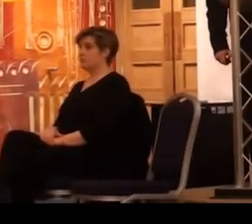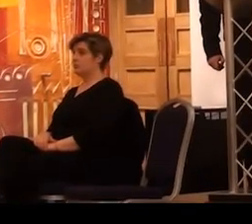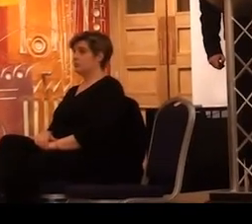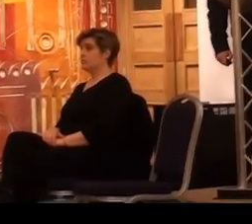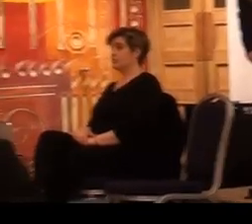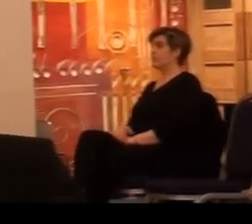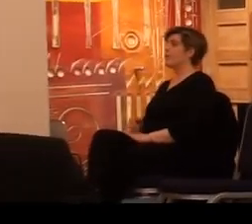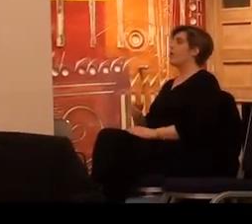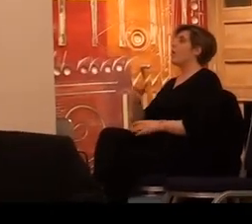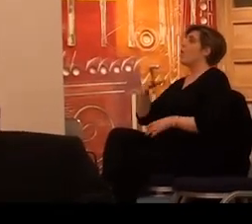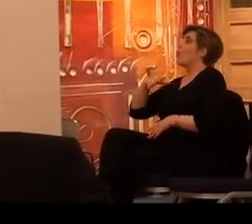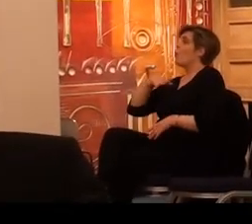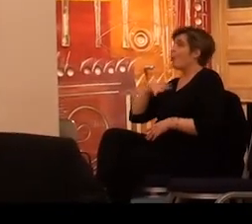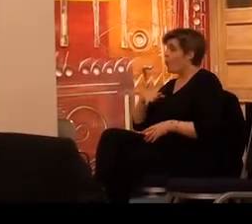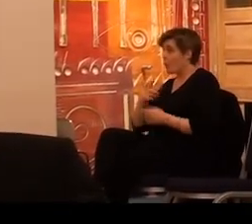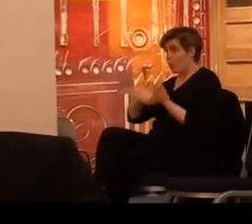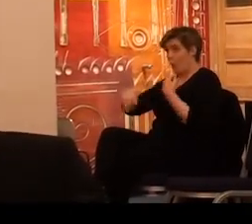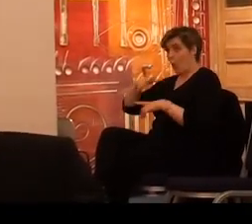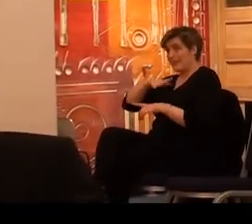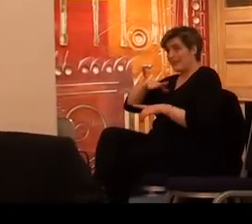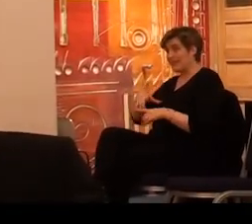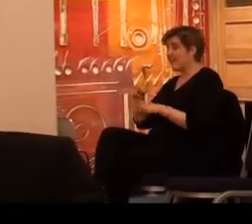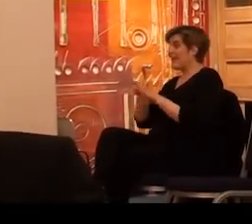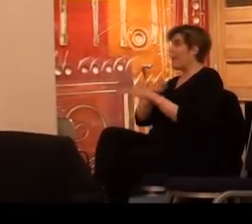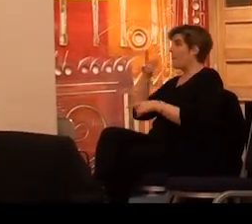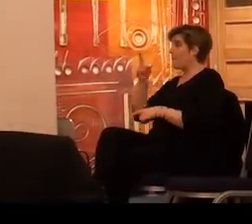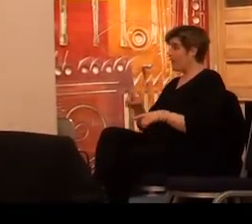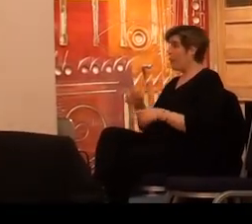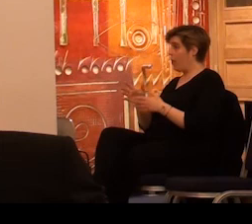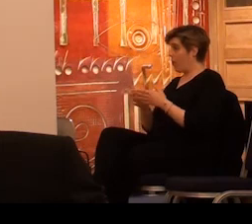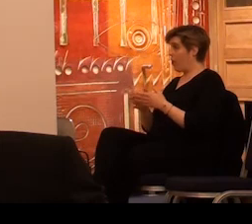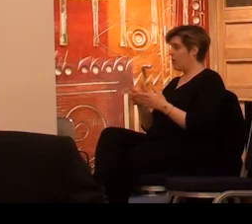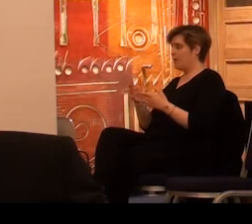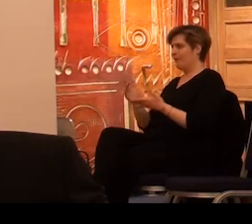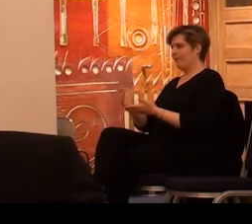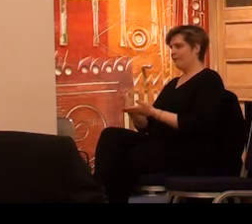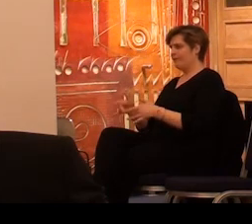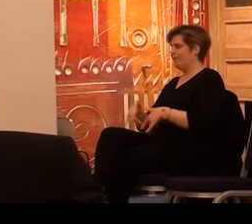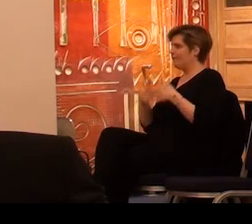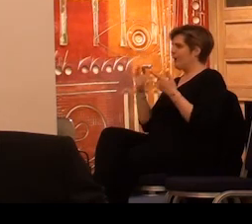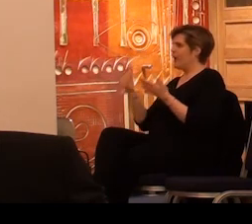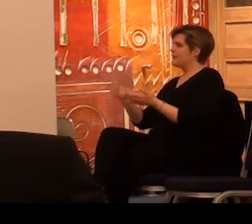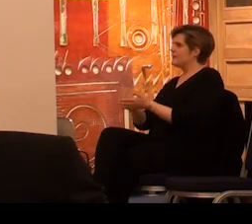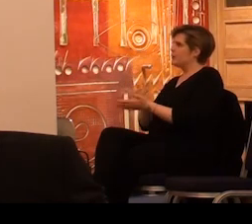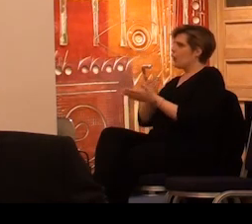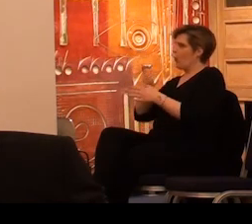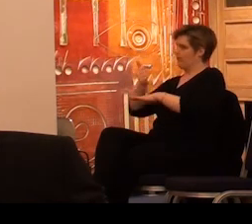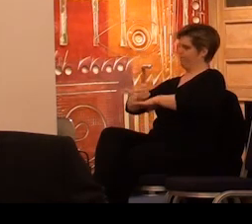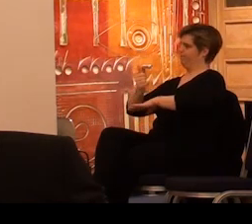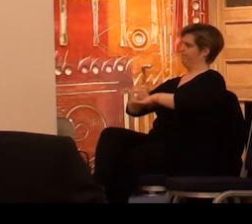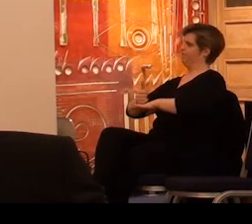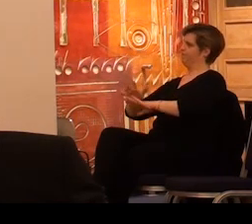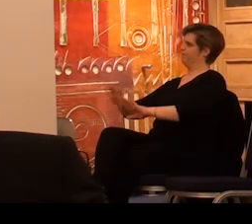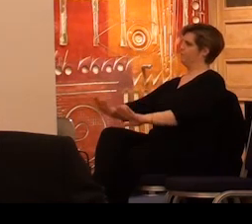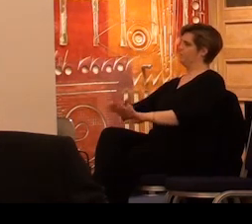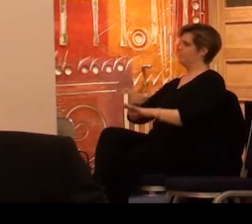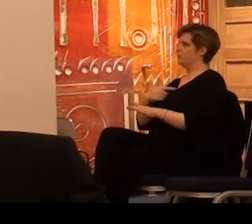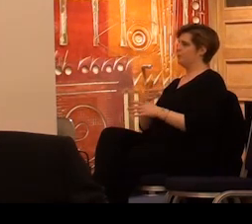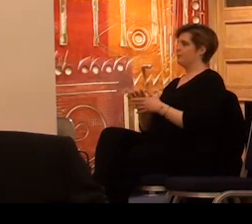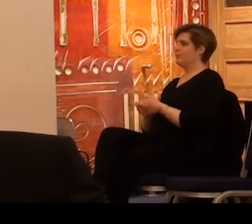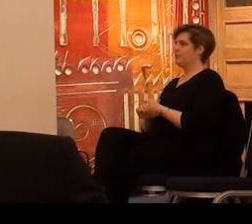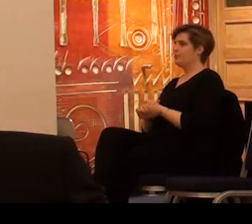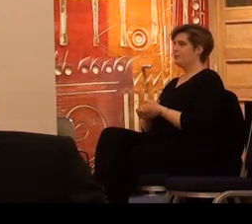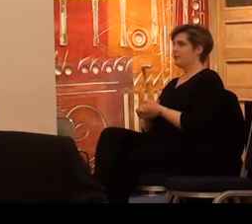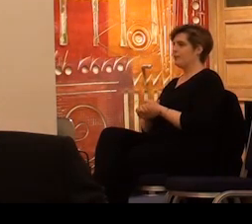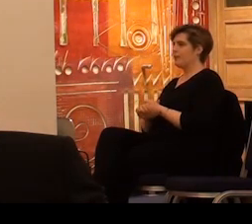need young people with complex needs to have a secure base. We have a large number of young people with quite complex attachment needs who are in care in our